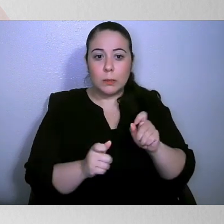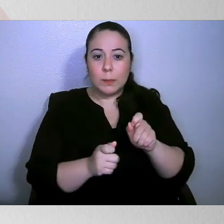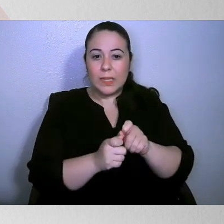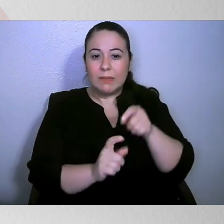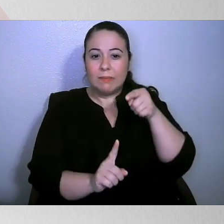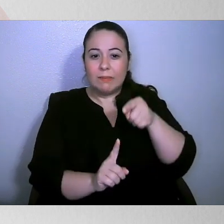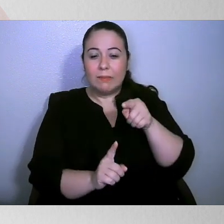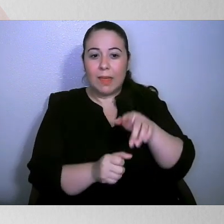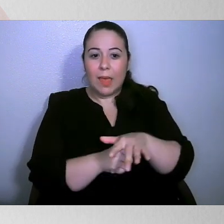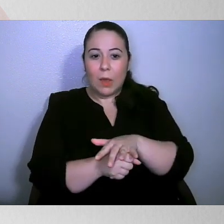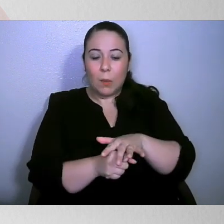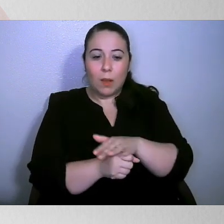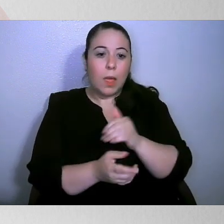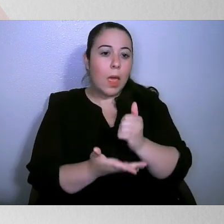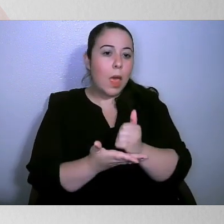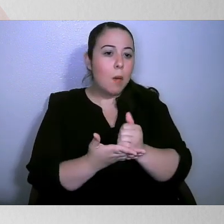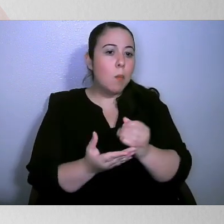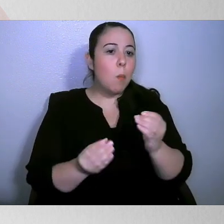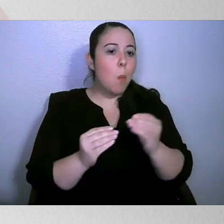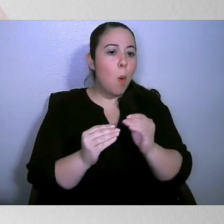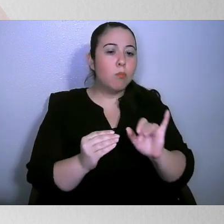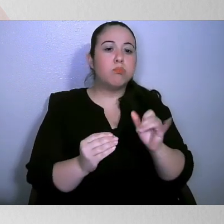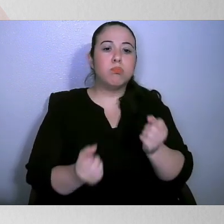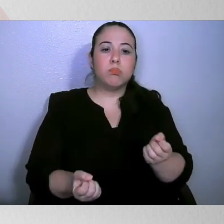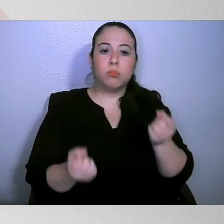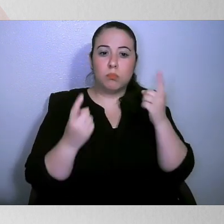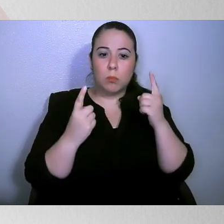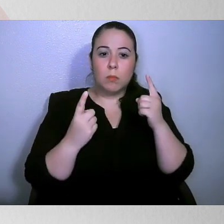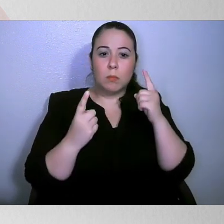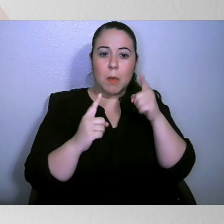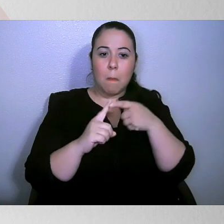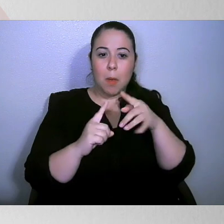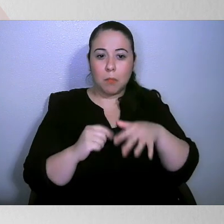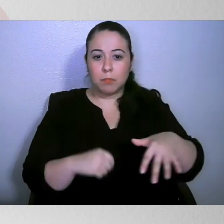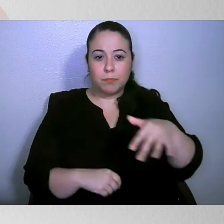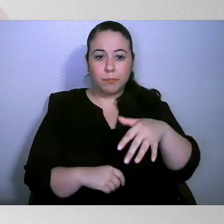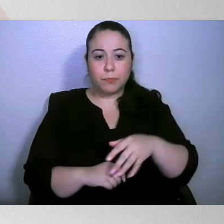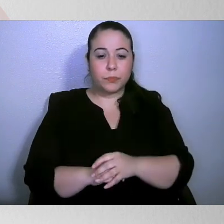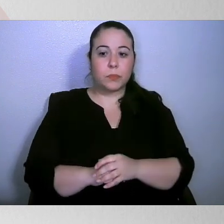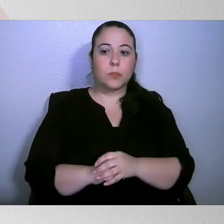team develop a more nuanced understanding of the regional center.